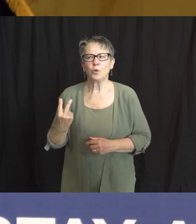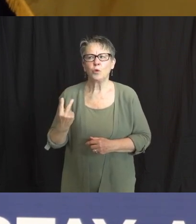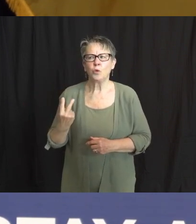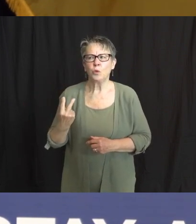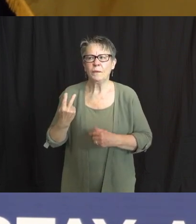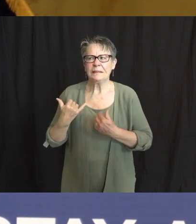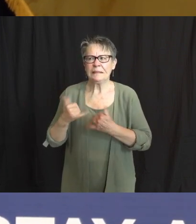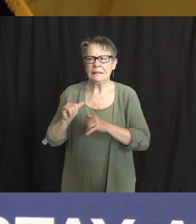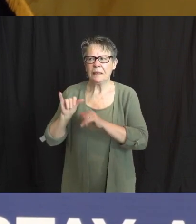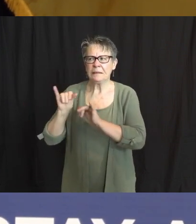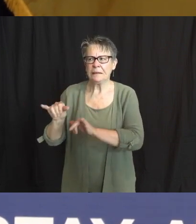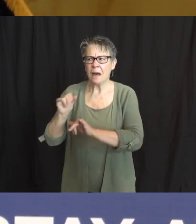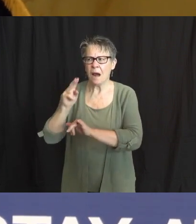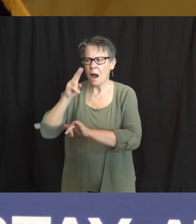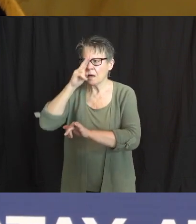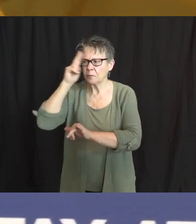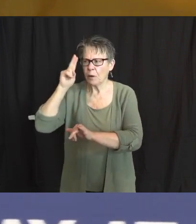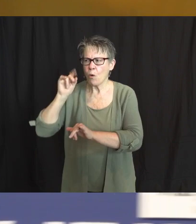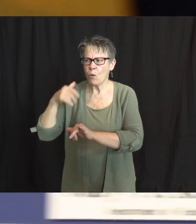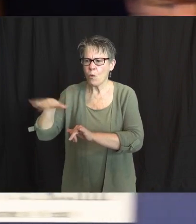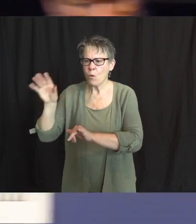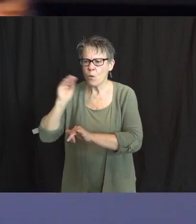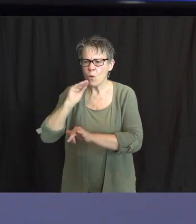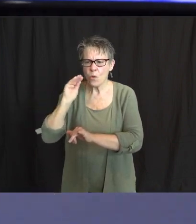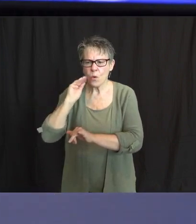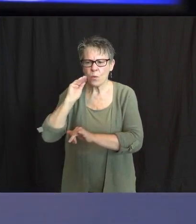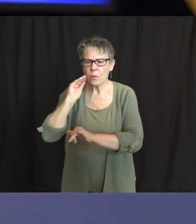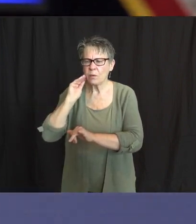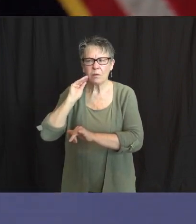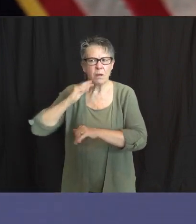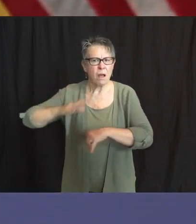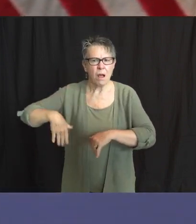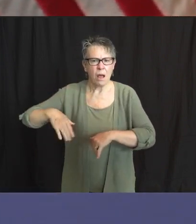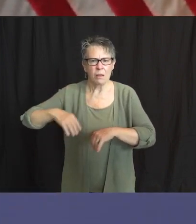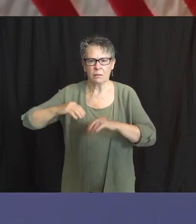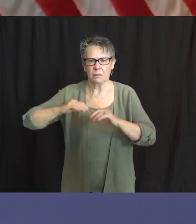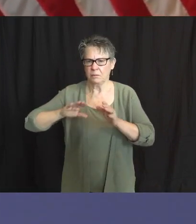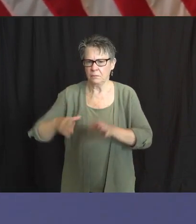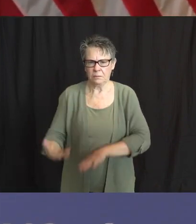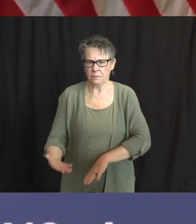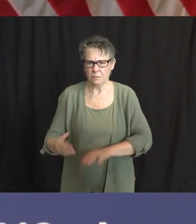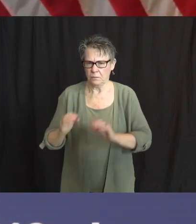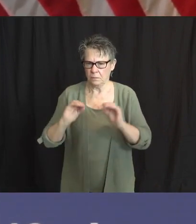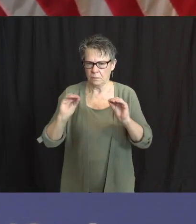deaths. Thank God. I also meant to mention a couple of other things.